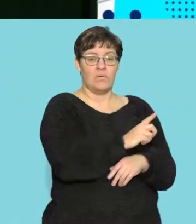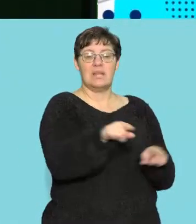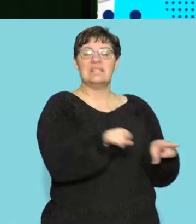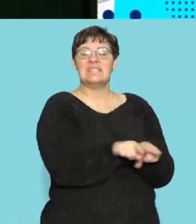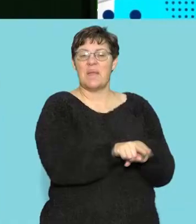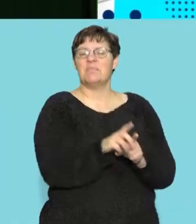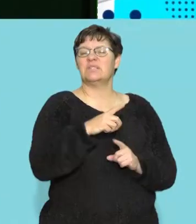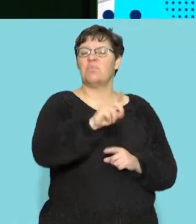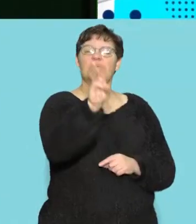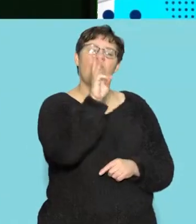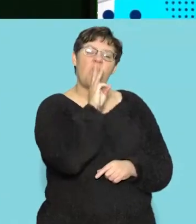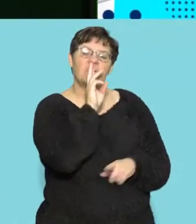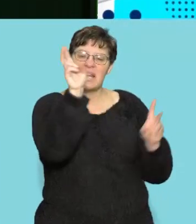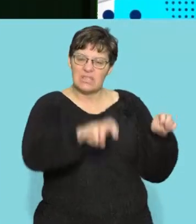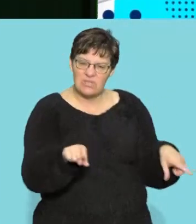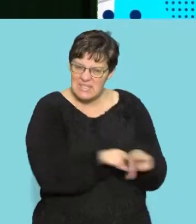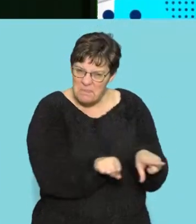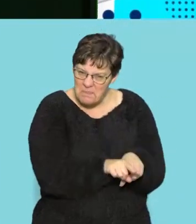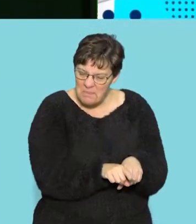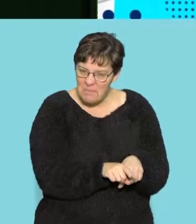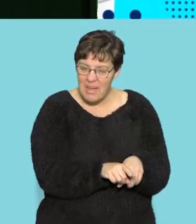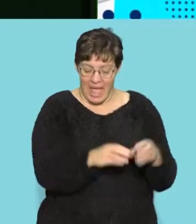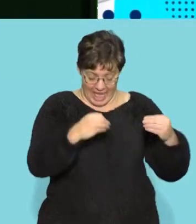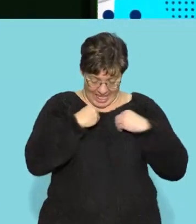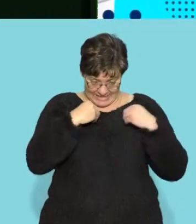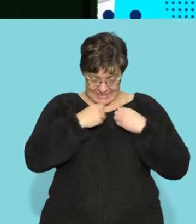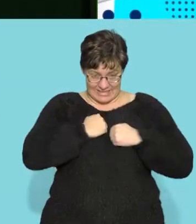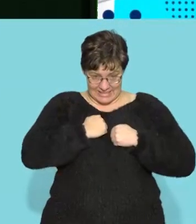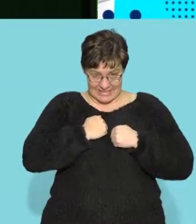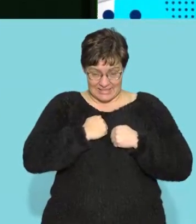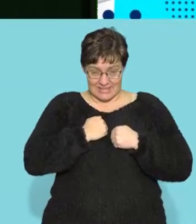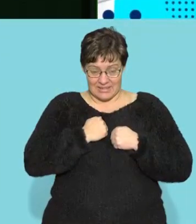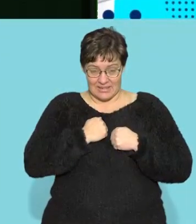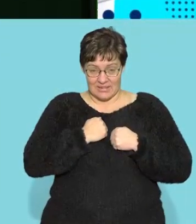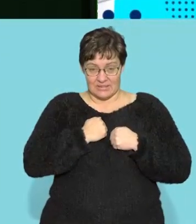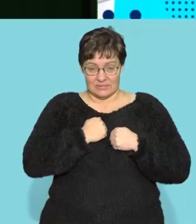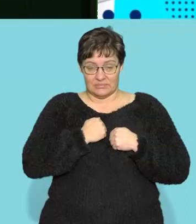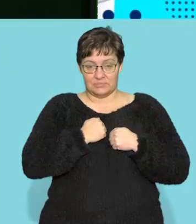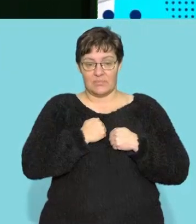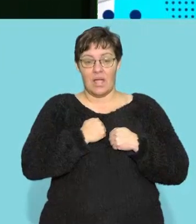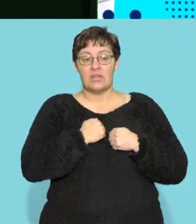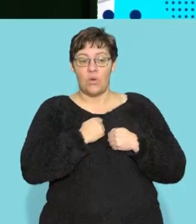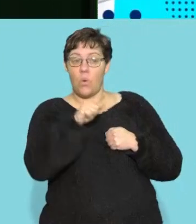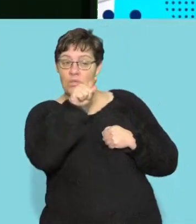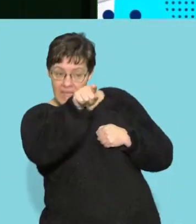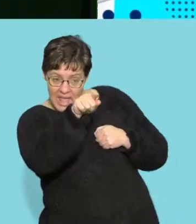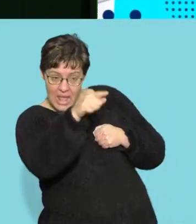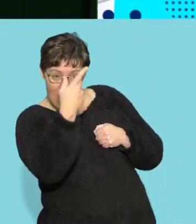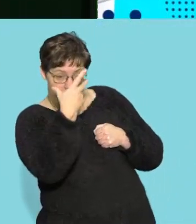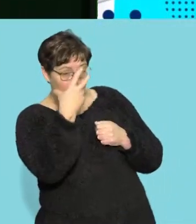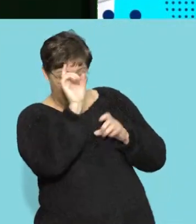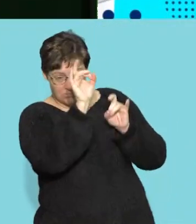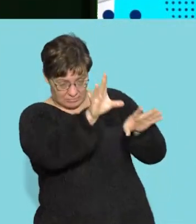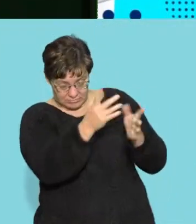had a deposit of water and electricity, which is an asset to us. The deposit that we are keeping